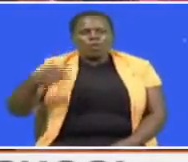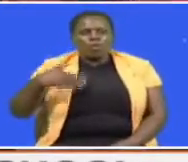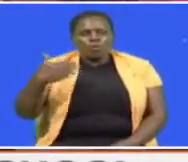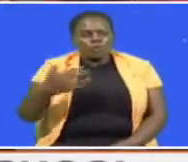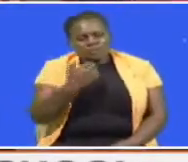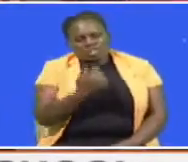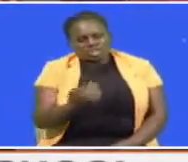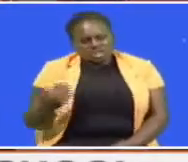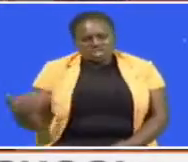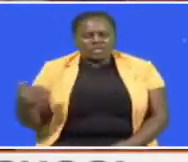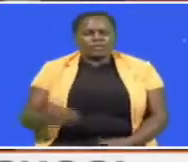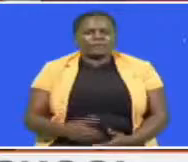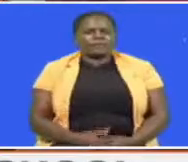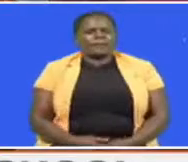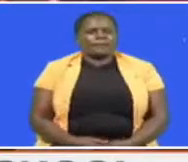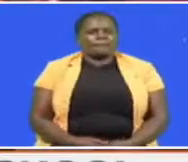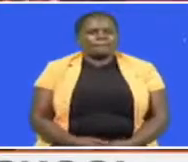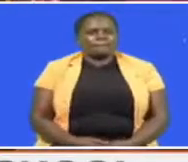be children.